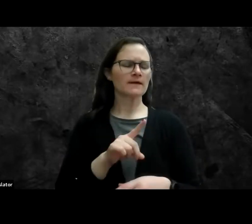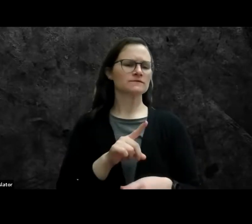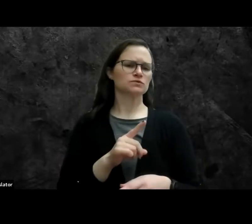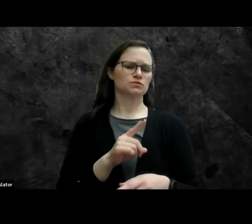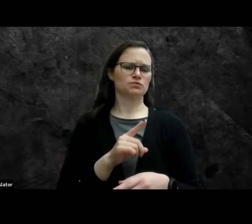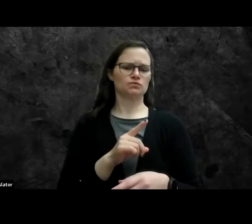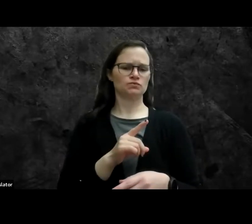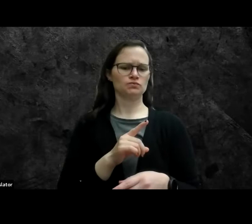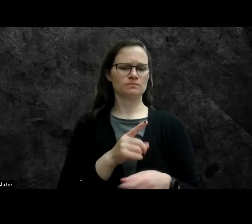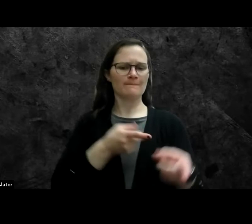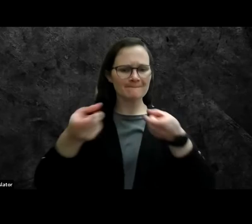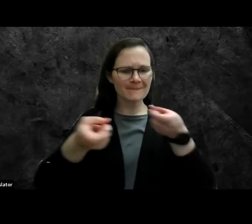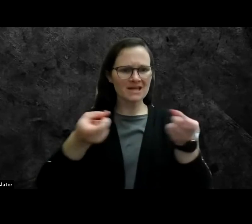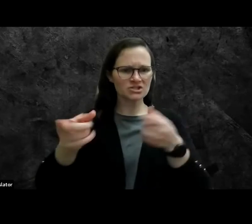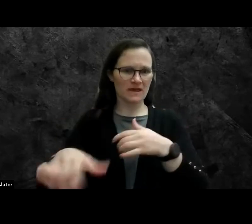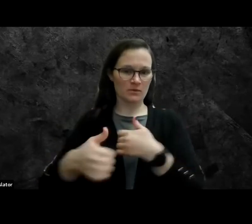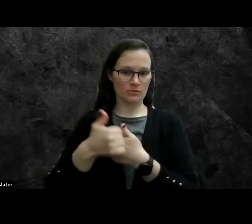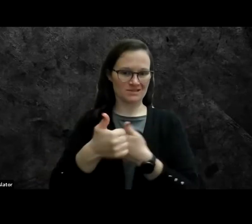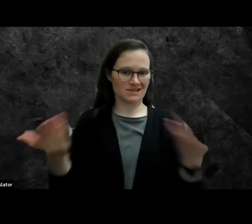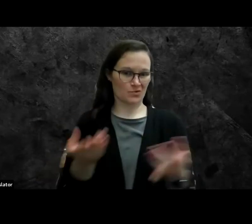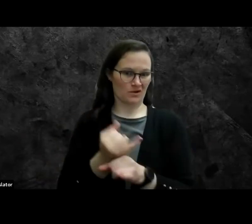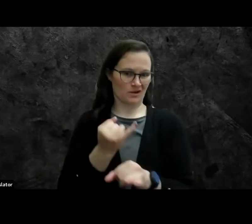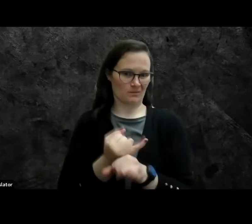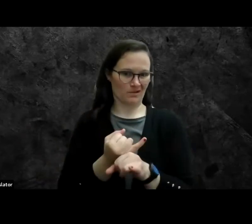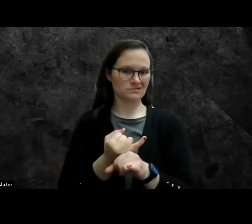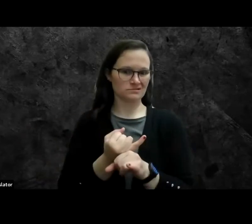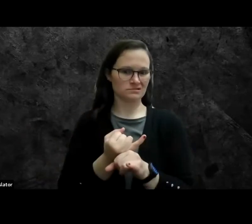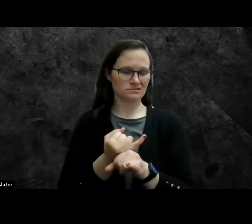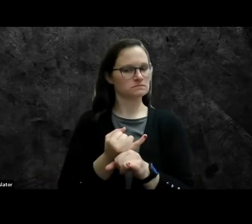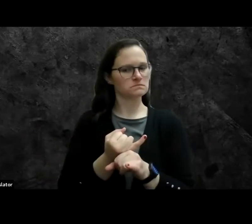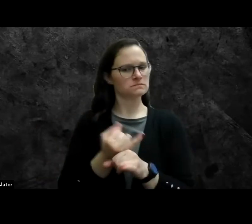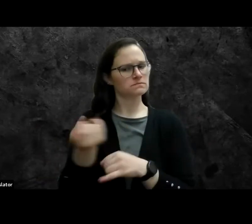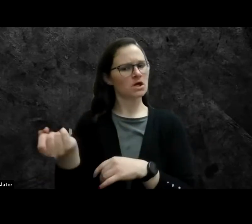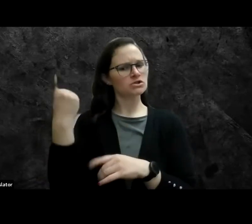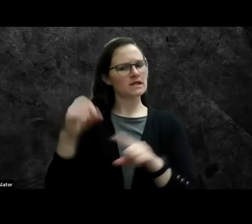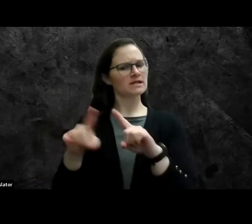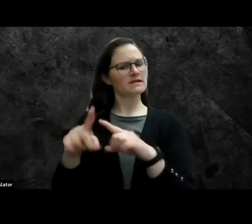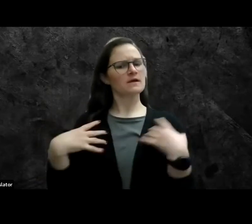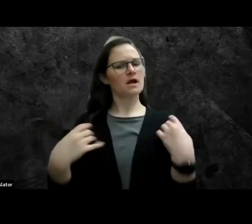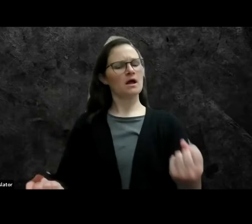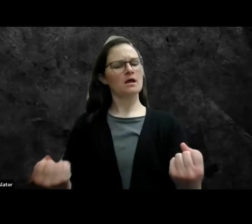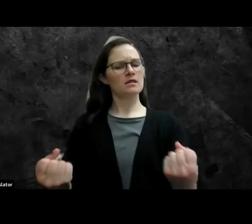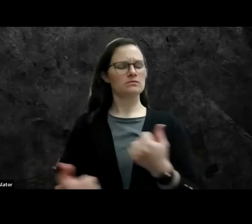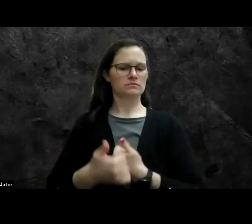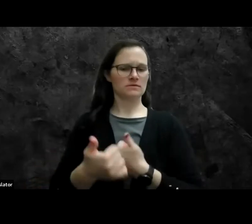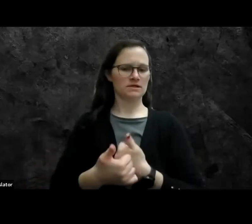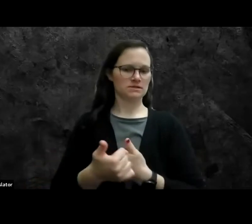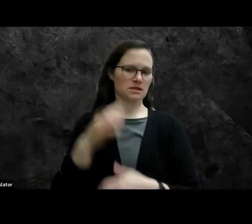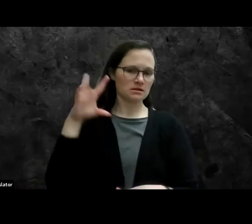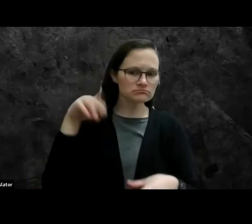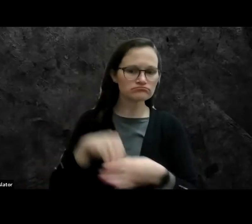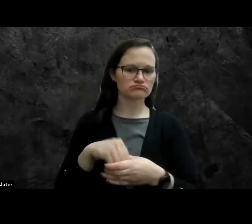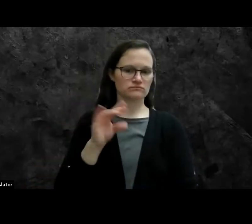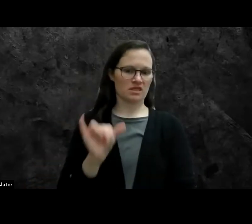manage that risk, the health risk that goes with that, in the context of how can